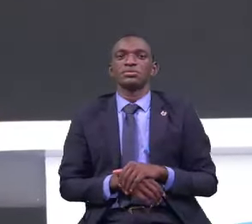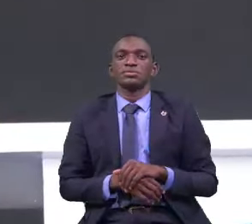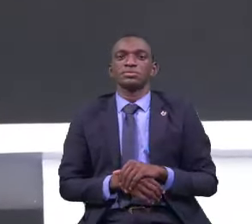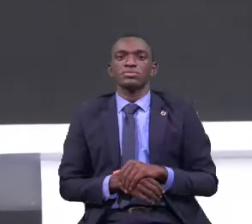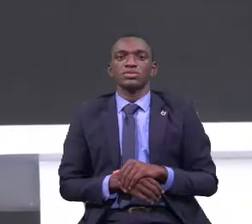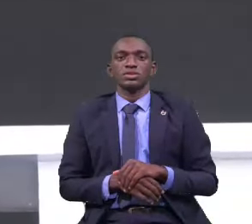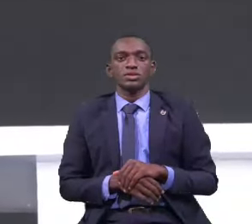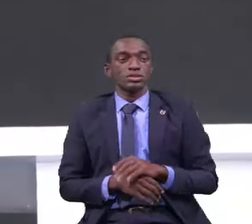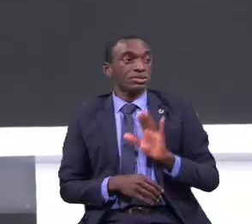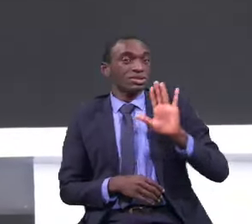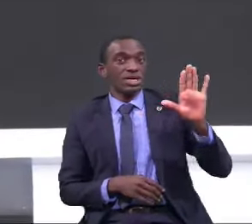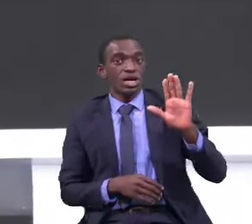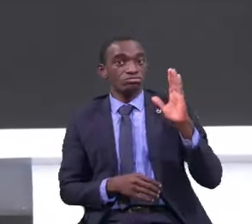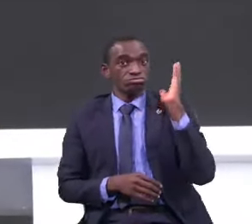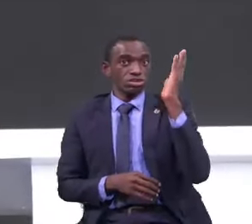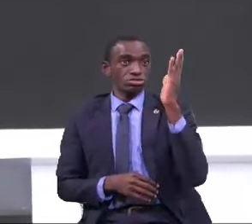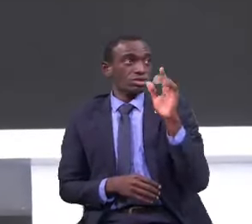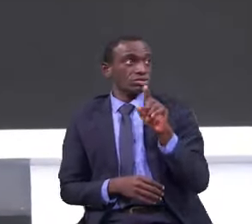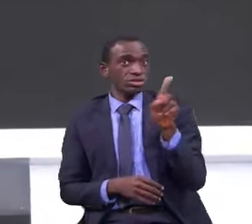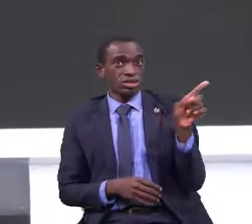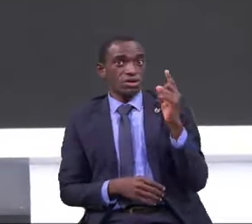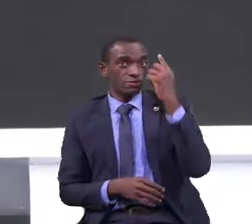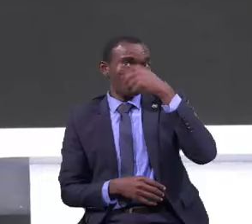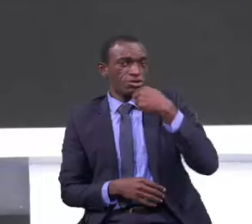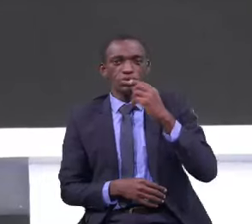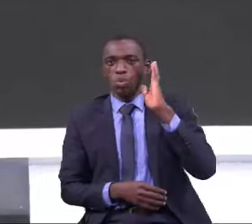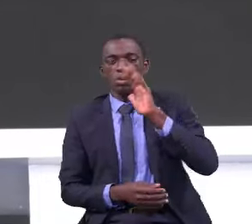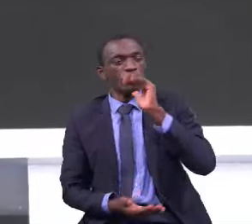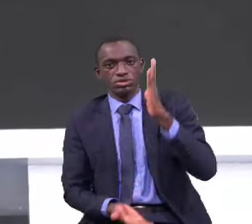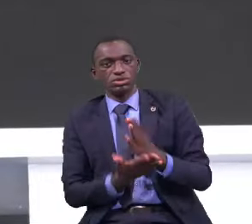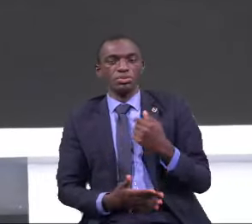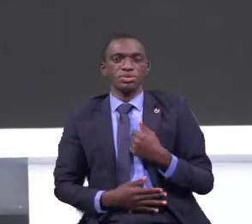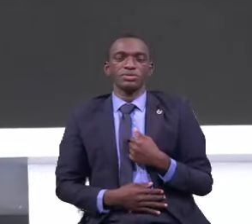The face of any lecturer will not stop me.